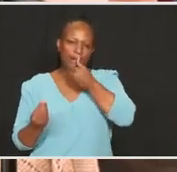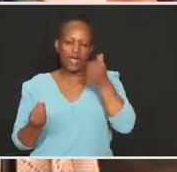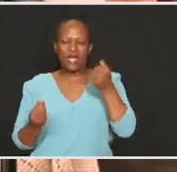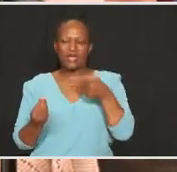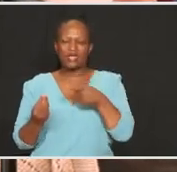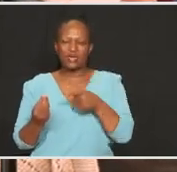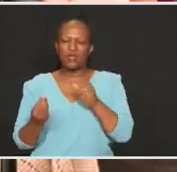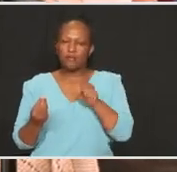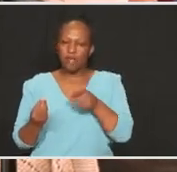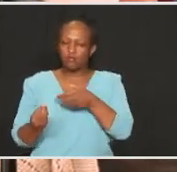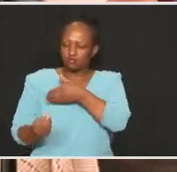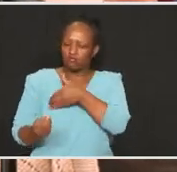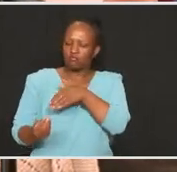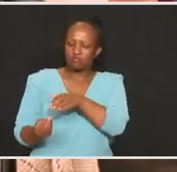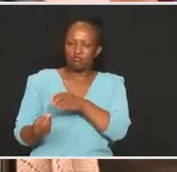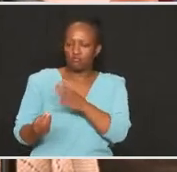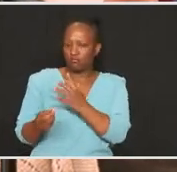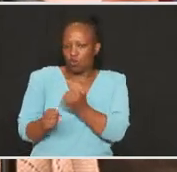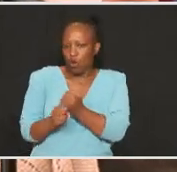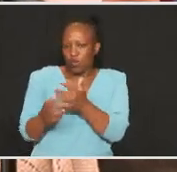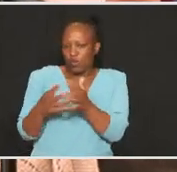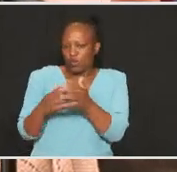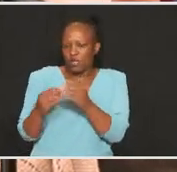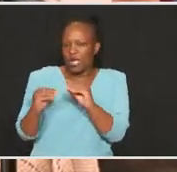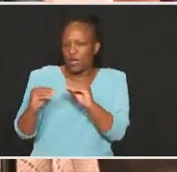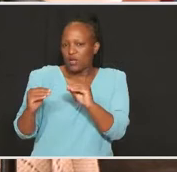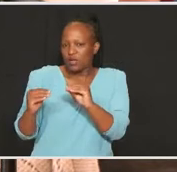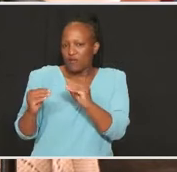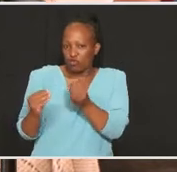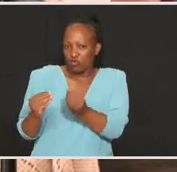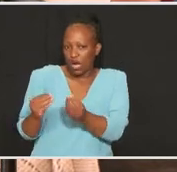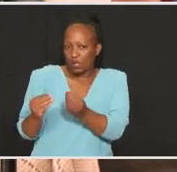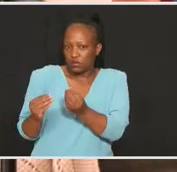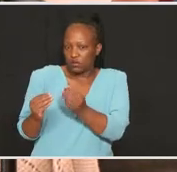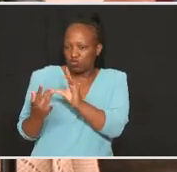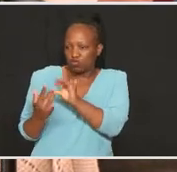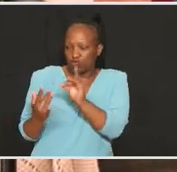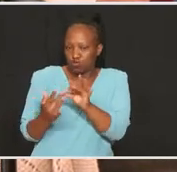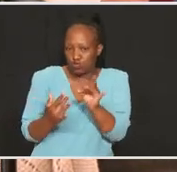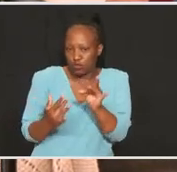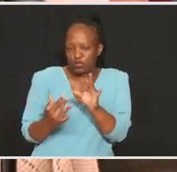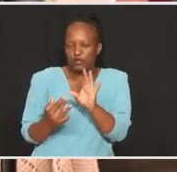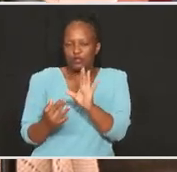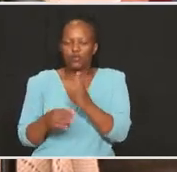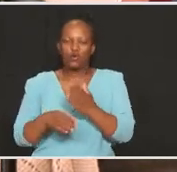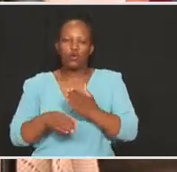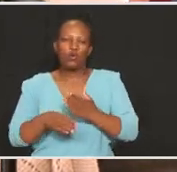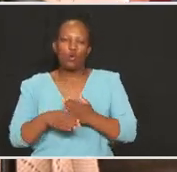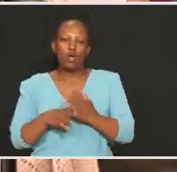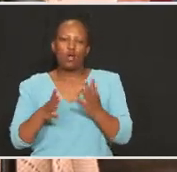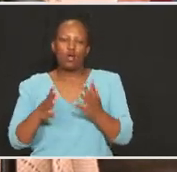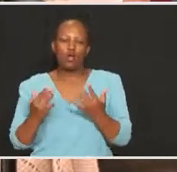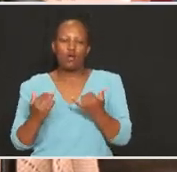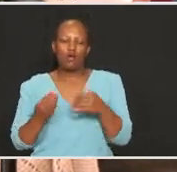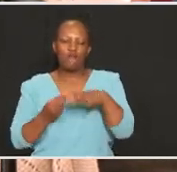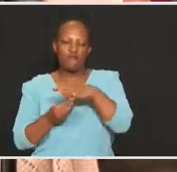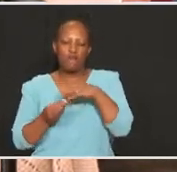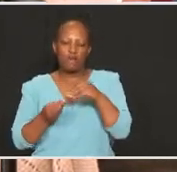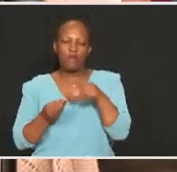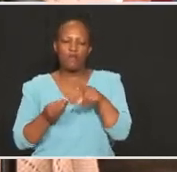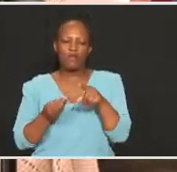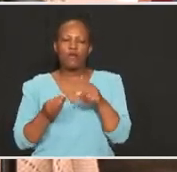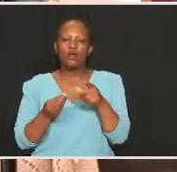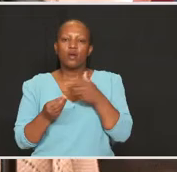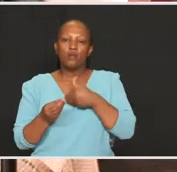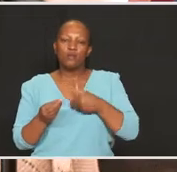to work with whatever education their child is receiving recently I worked as a family who became foster parents to their